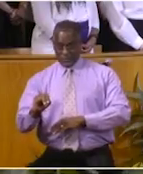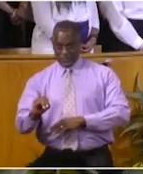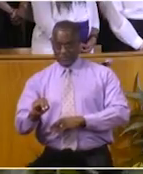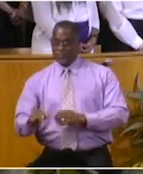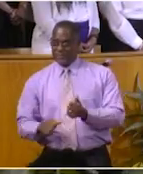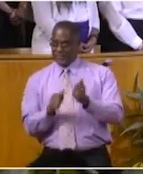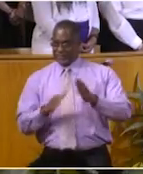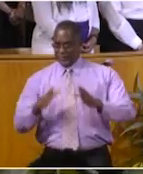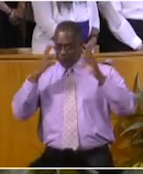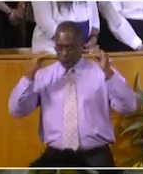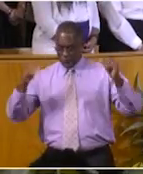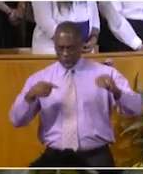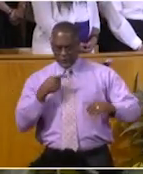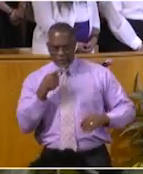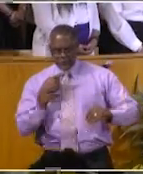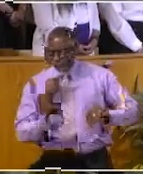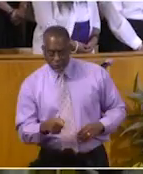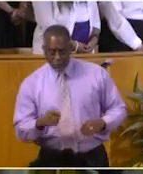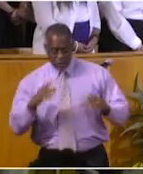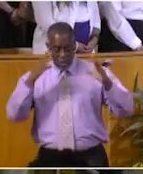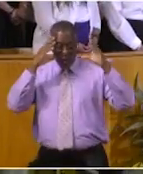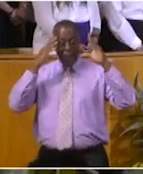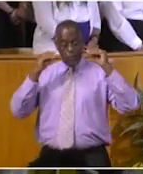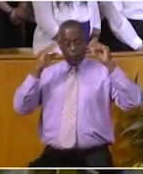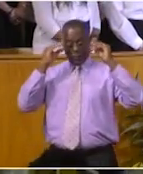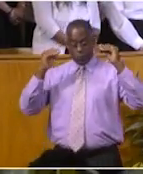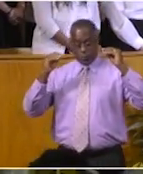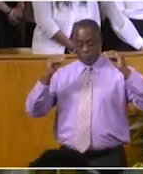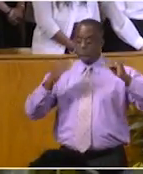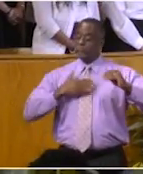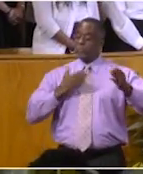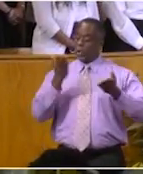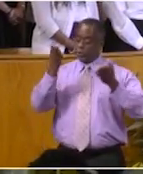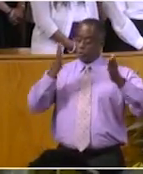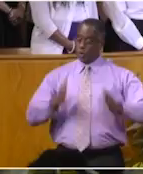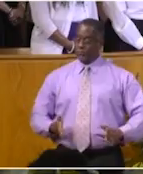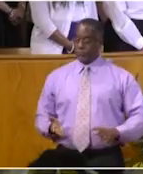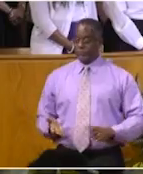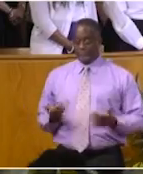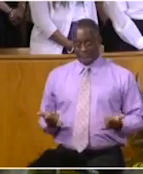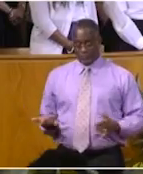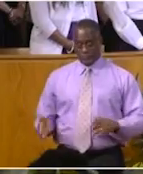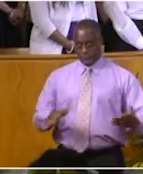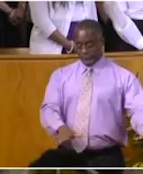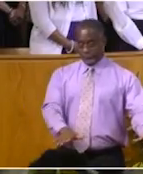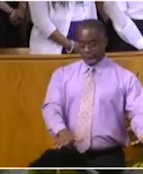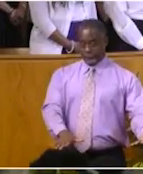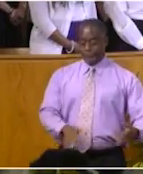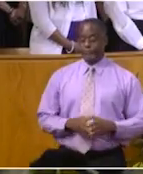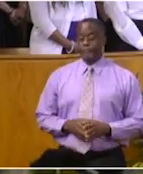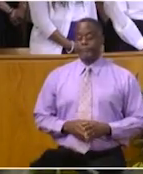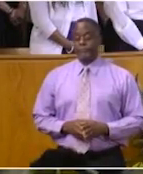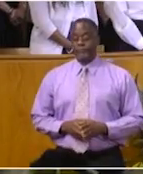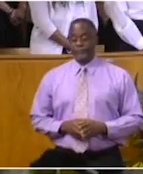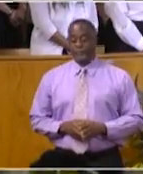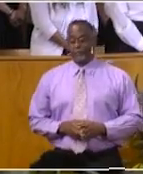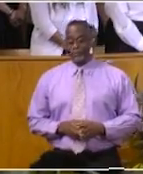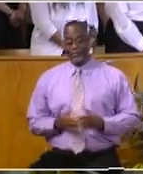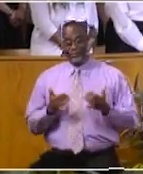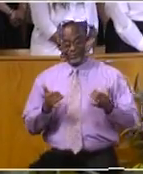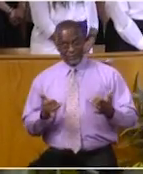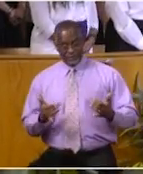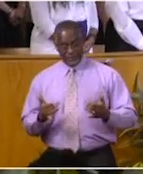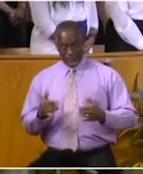and he said, Moses, my servant is dead. Therefore, the time